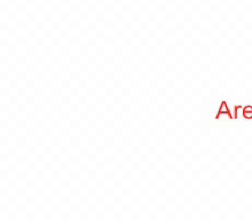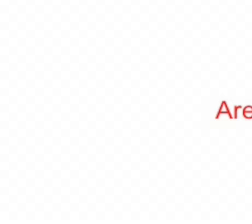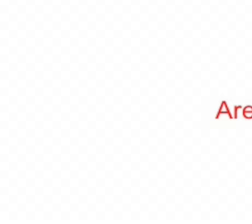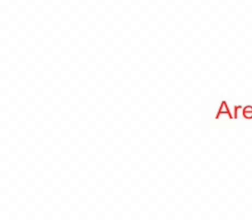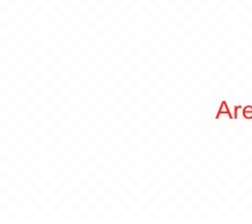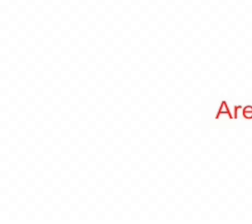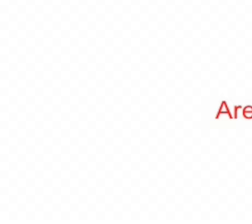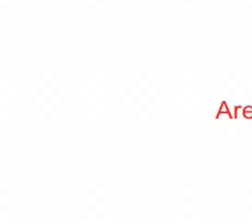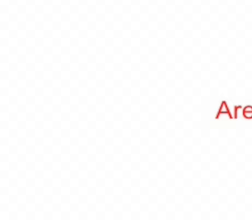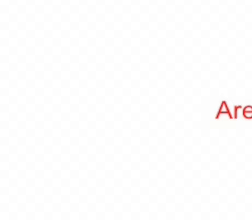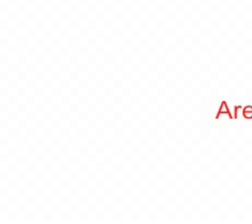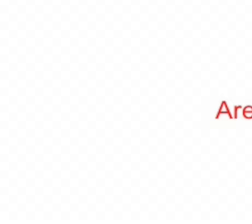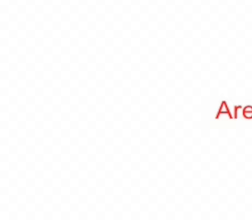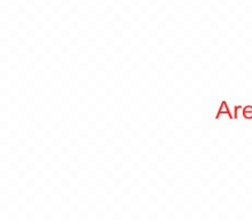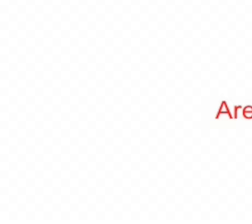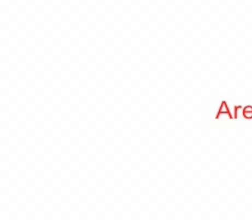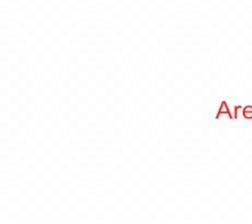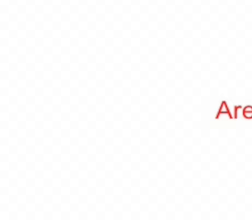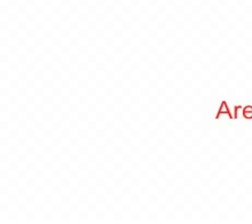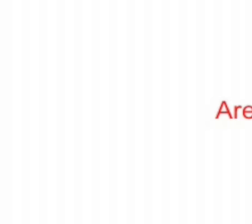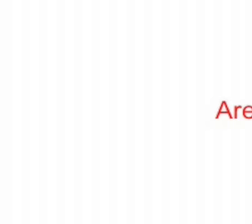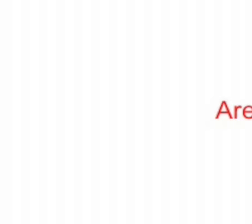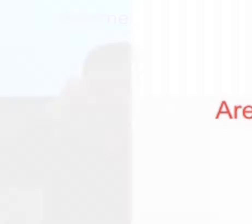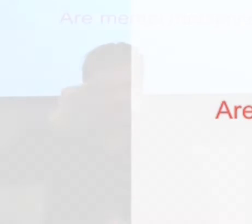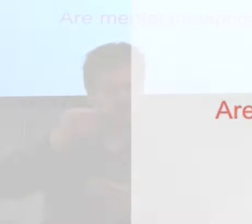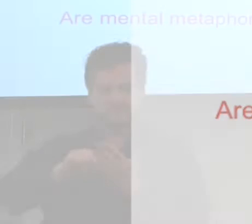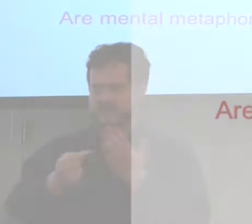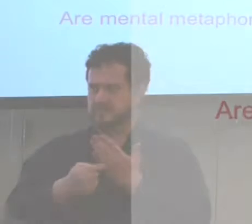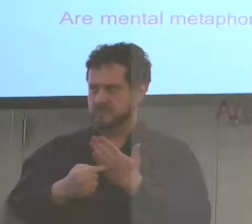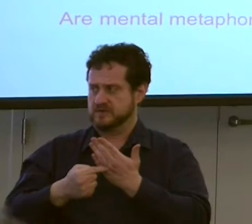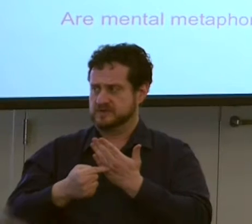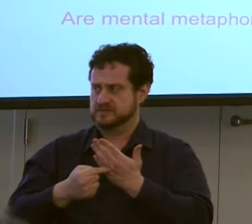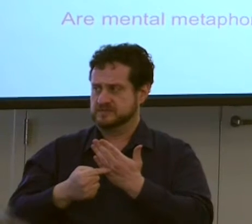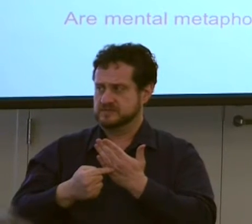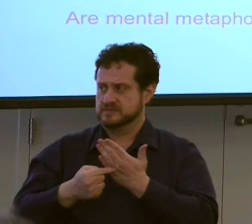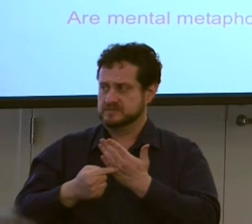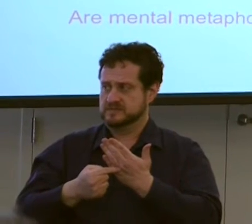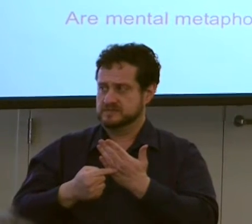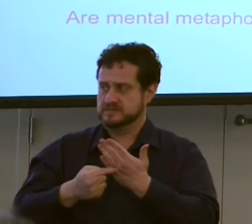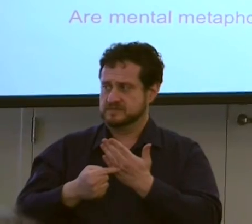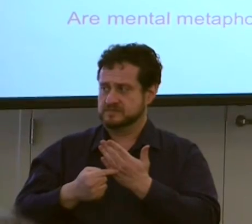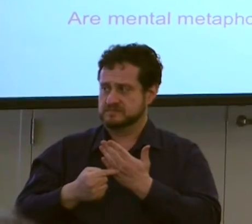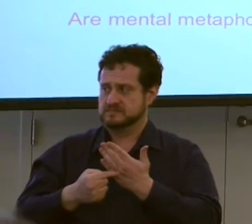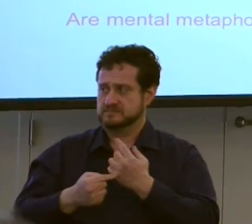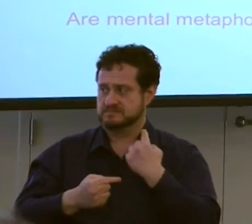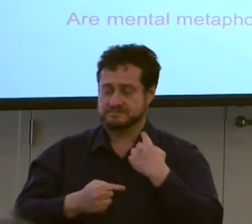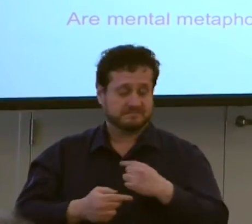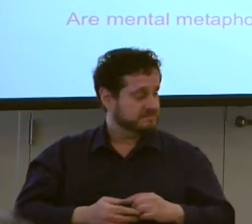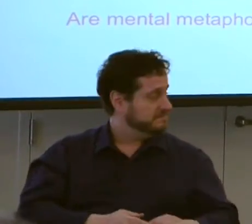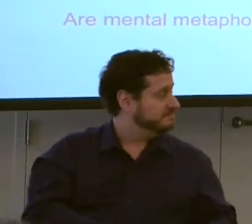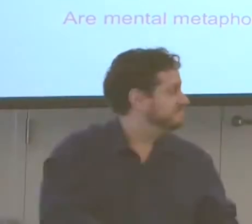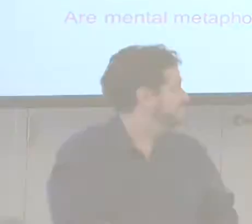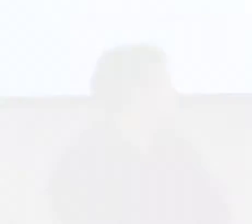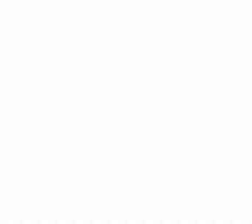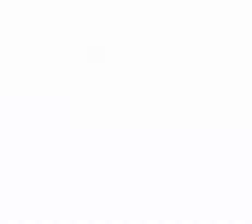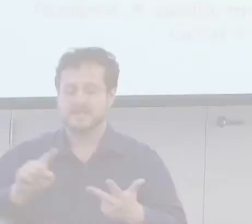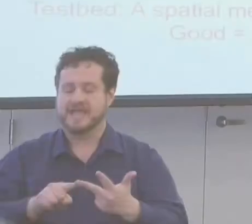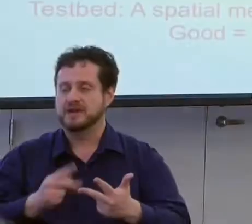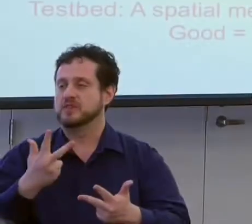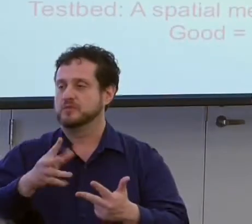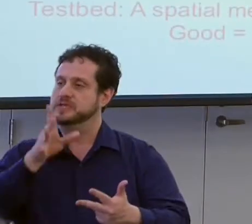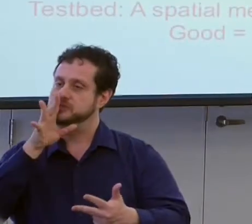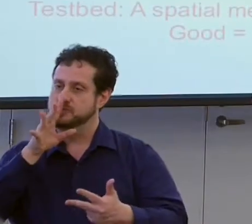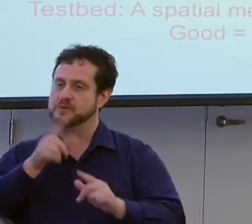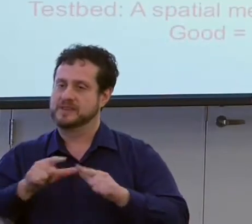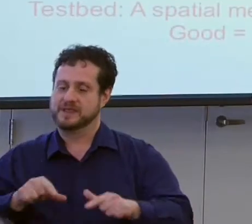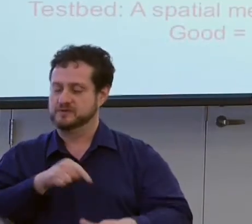the question we'll ask is, are mental metaphors encoded in the forms of words across different languages? So